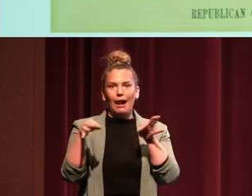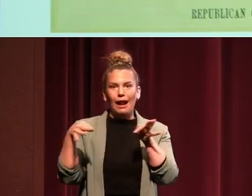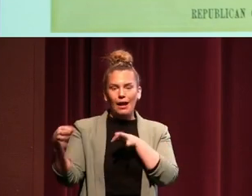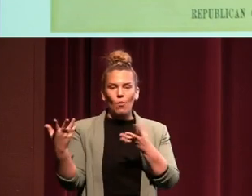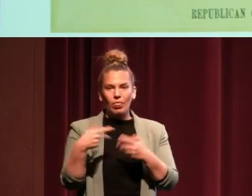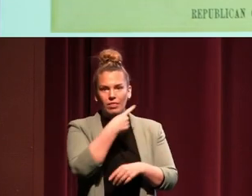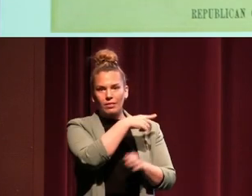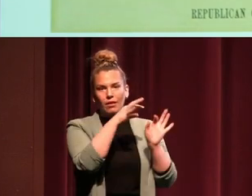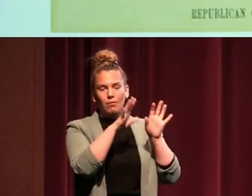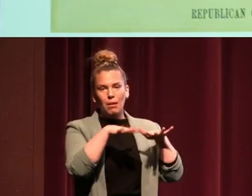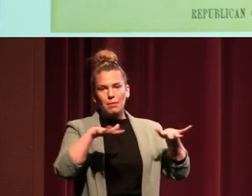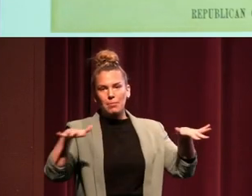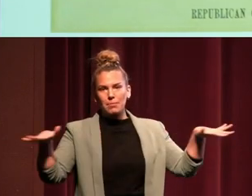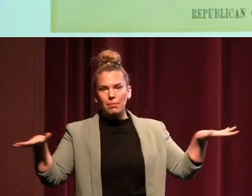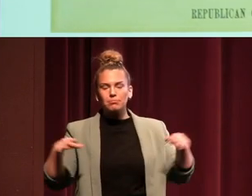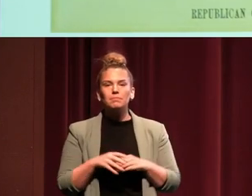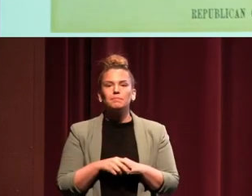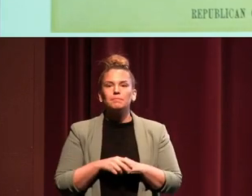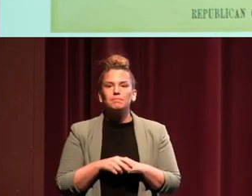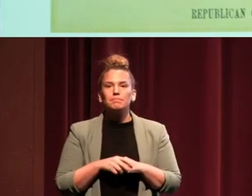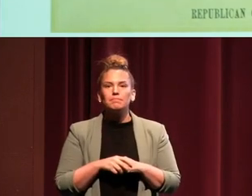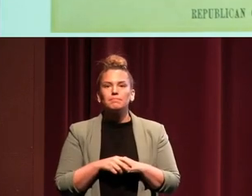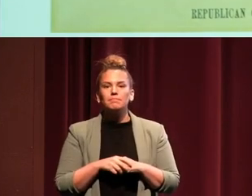scalping knife, blah, blah, blah, blah, blah.